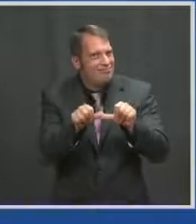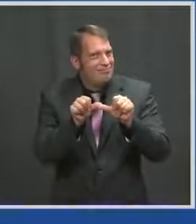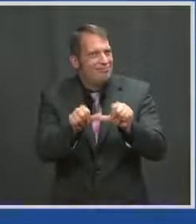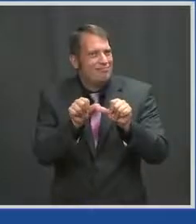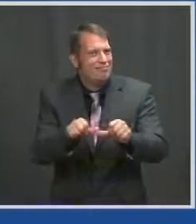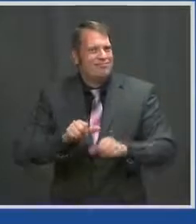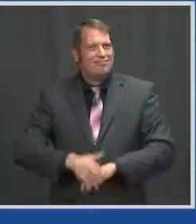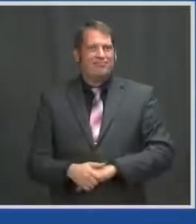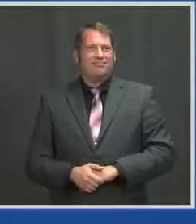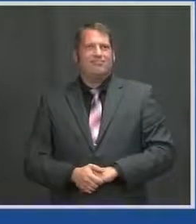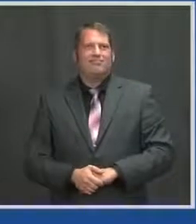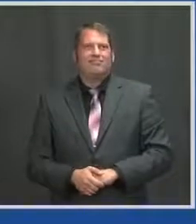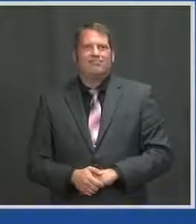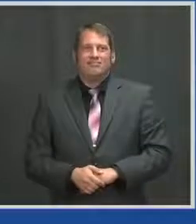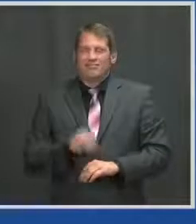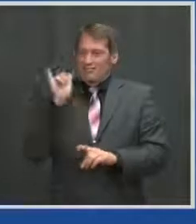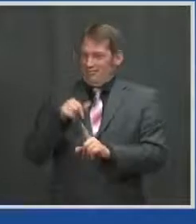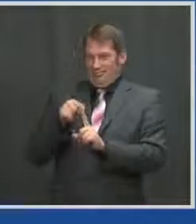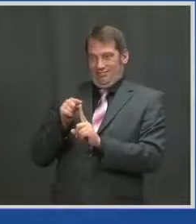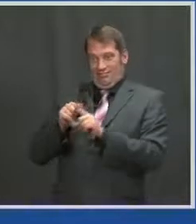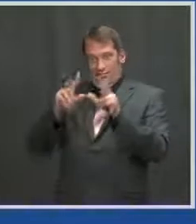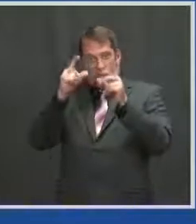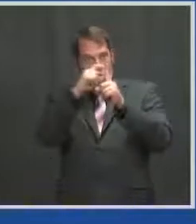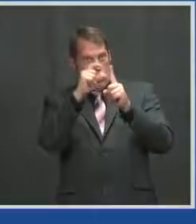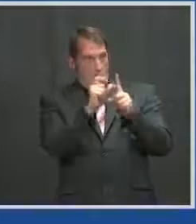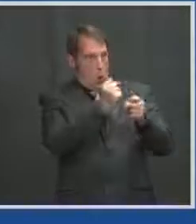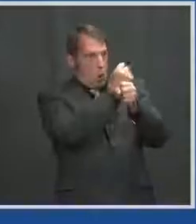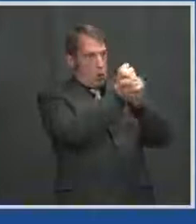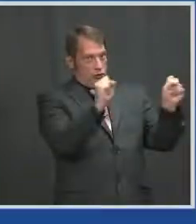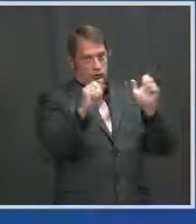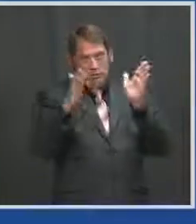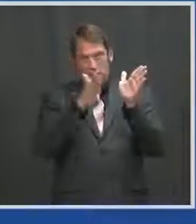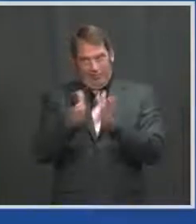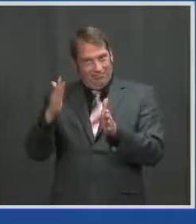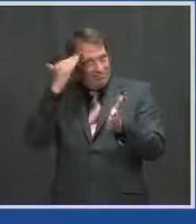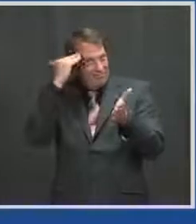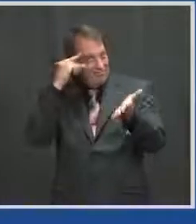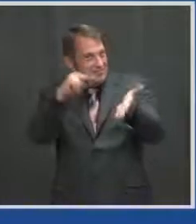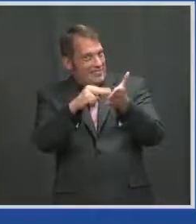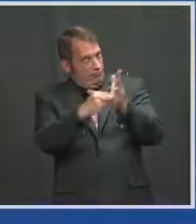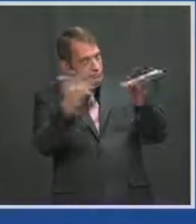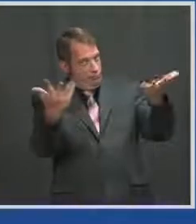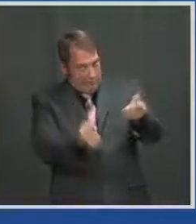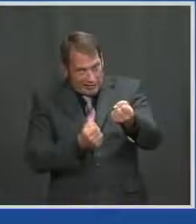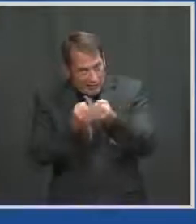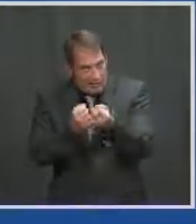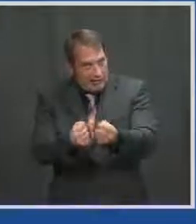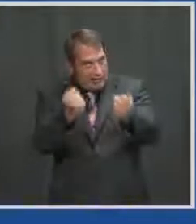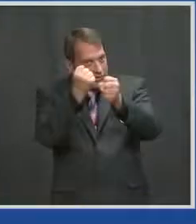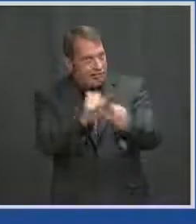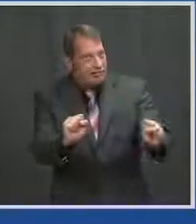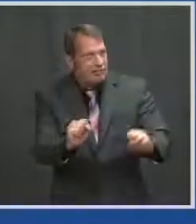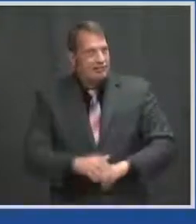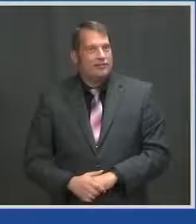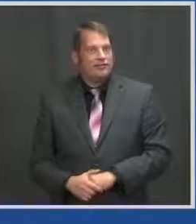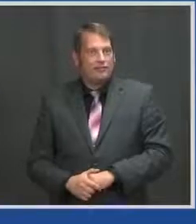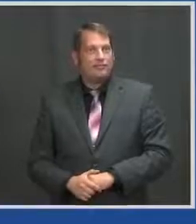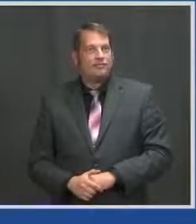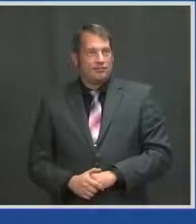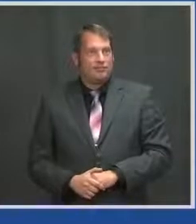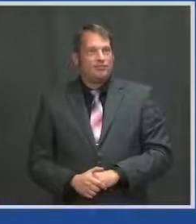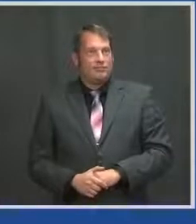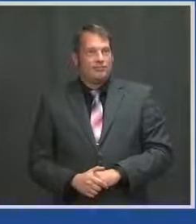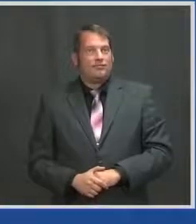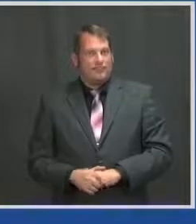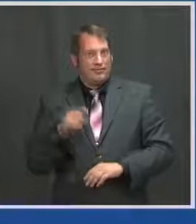were. But that's not nearly enough. We have to build back better. That's why we need the American Jobs Plan